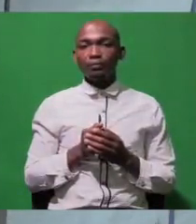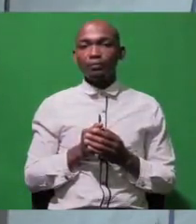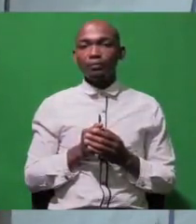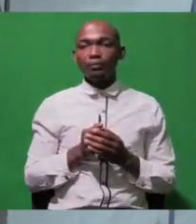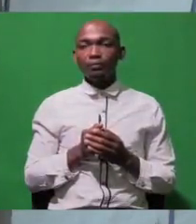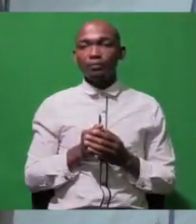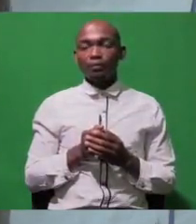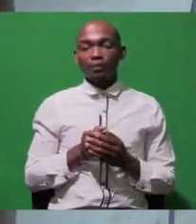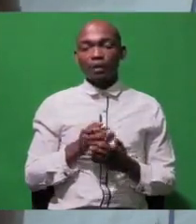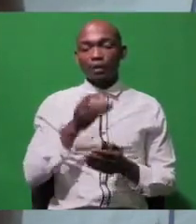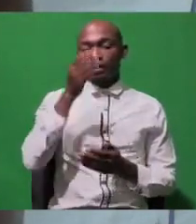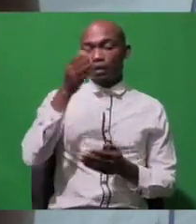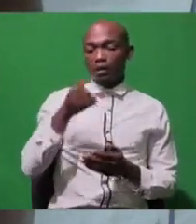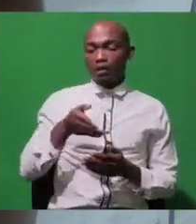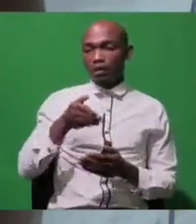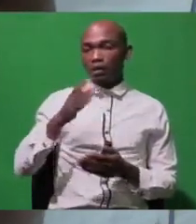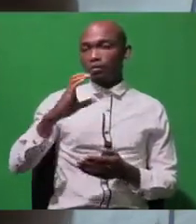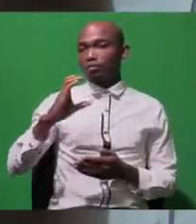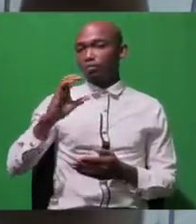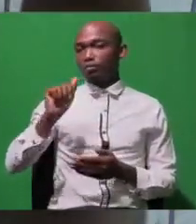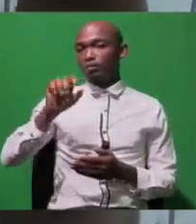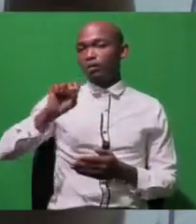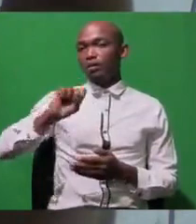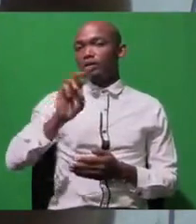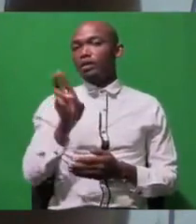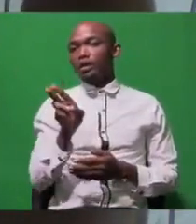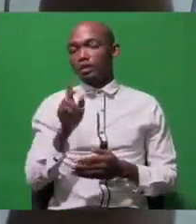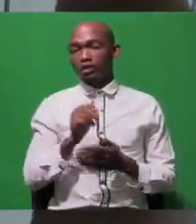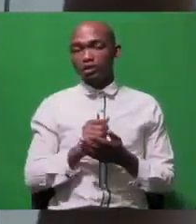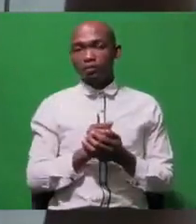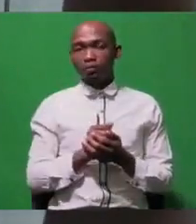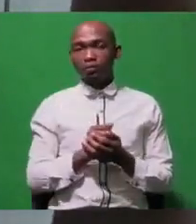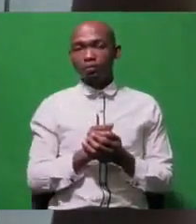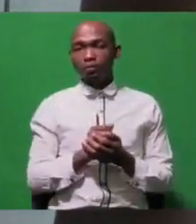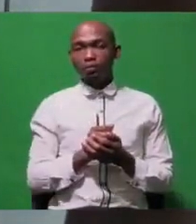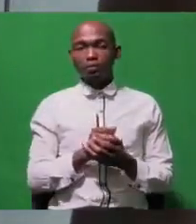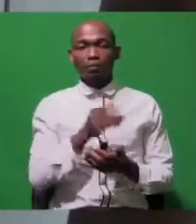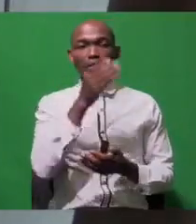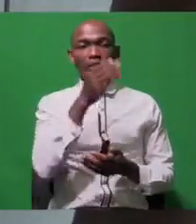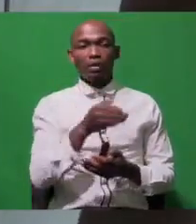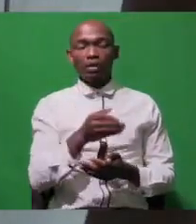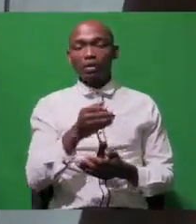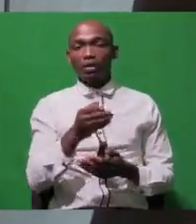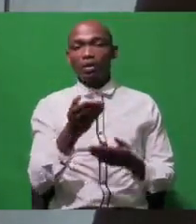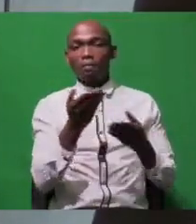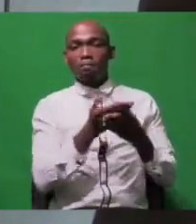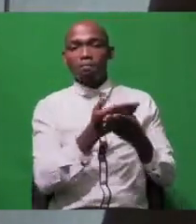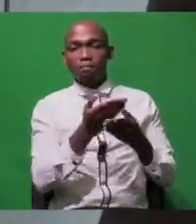here cash, and here bank.